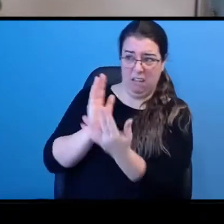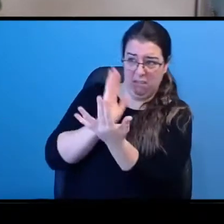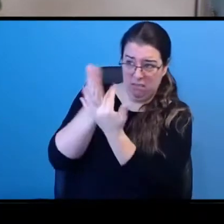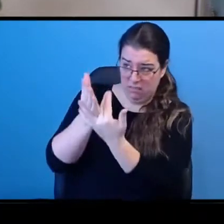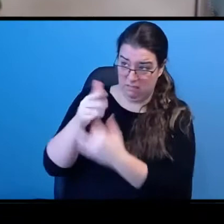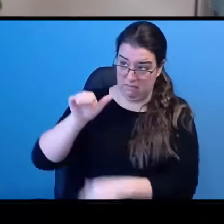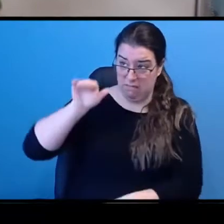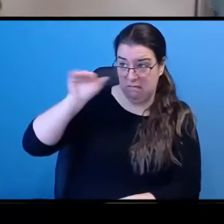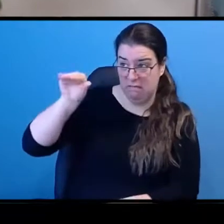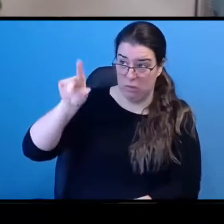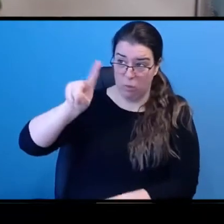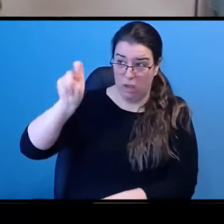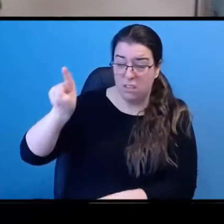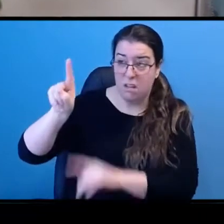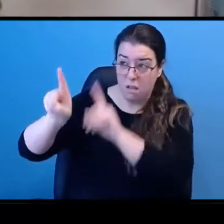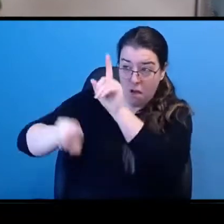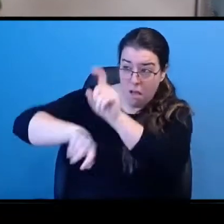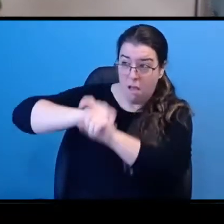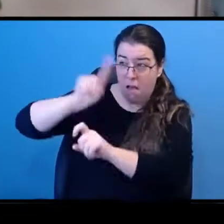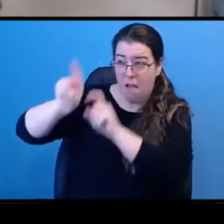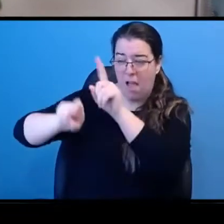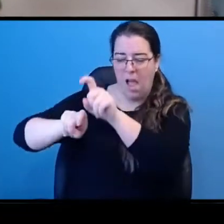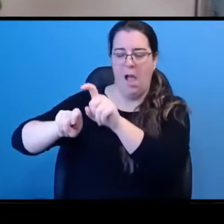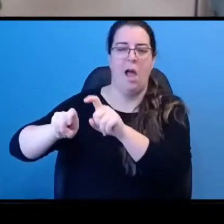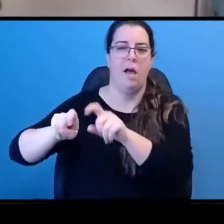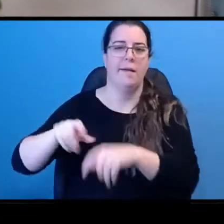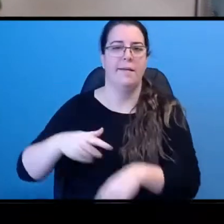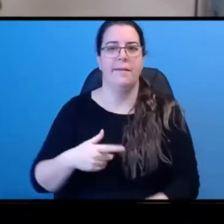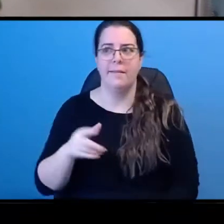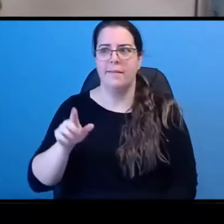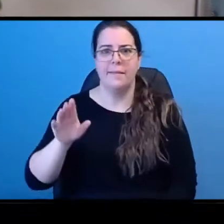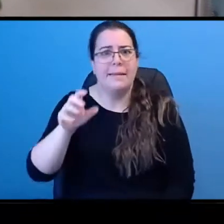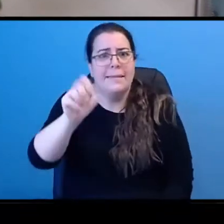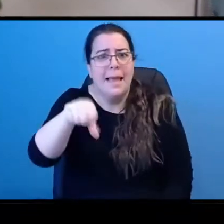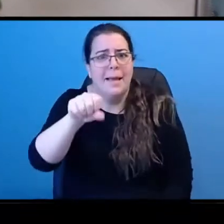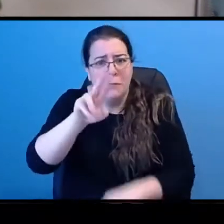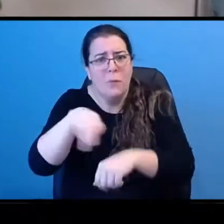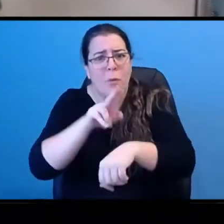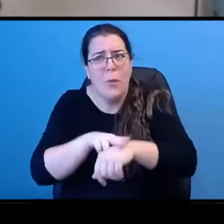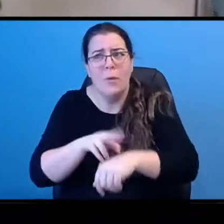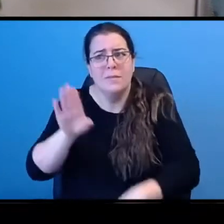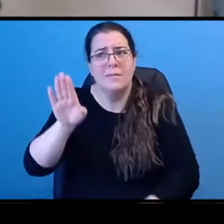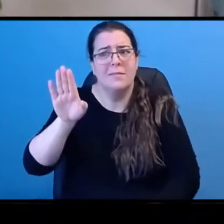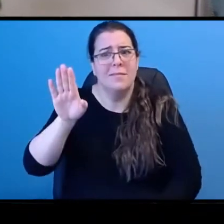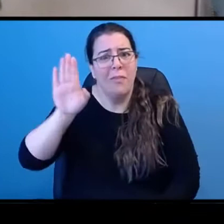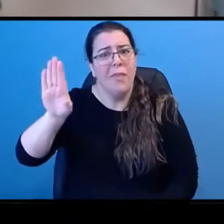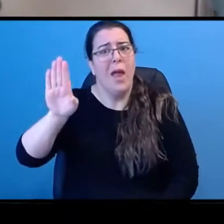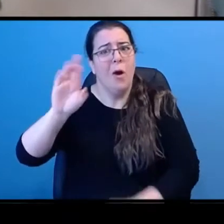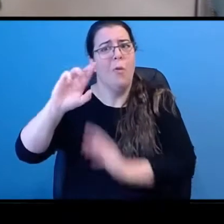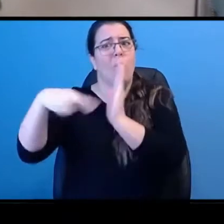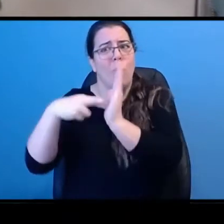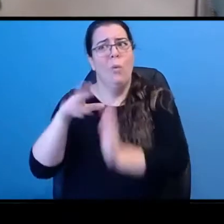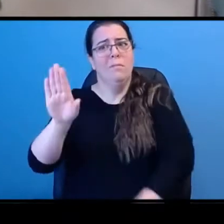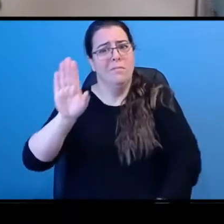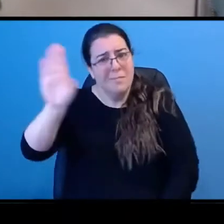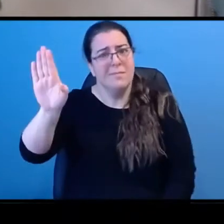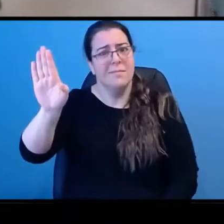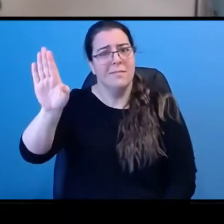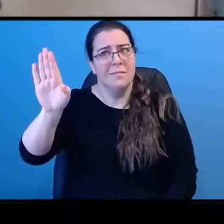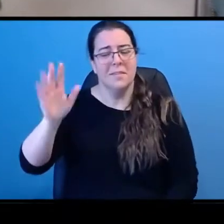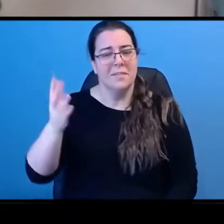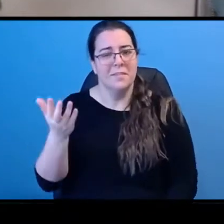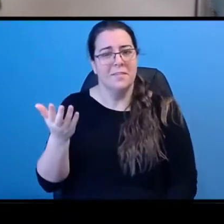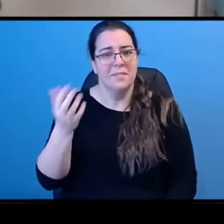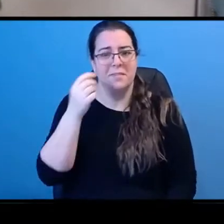little question. Yes, they do. They do want to hear from you. That's their role in this process, is to